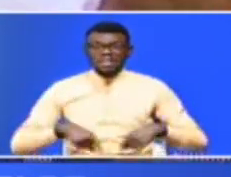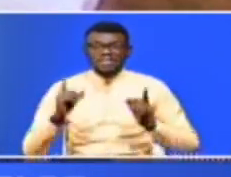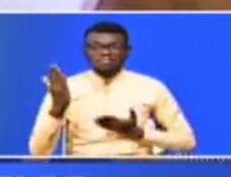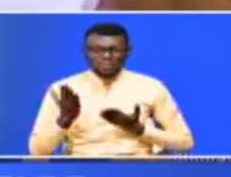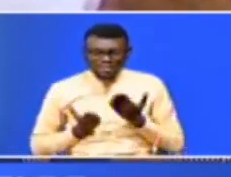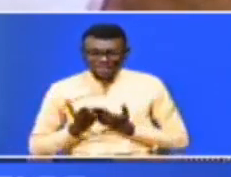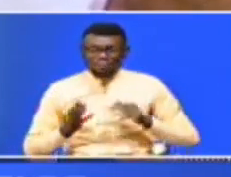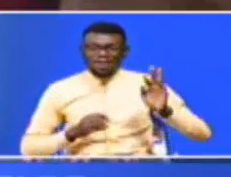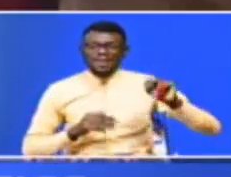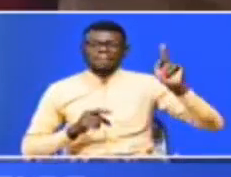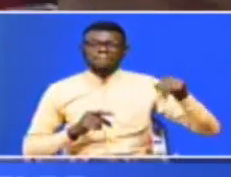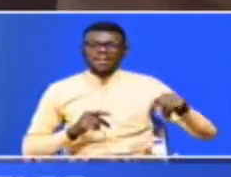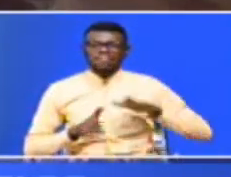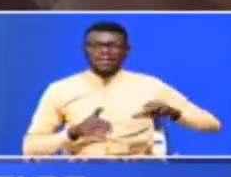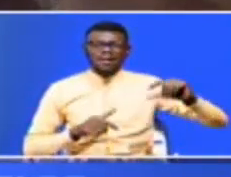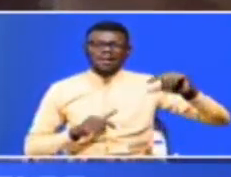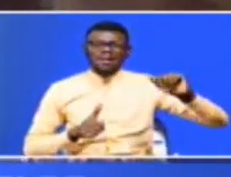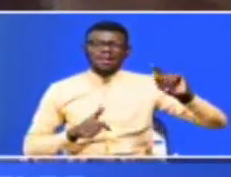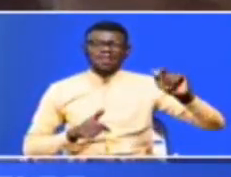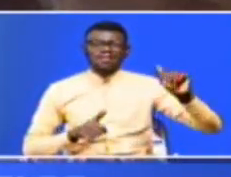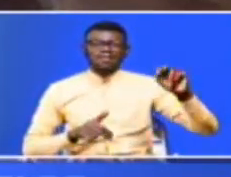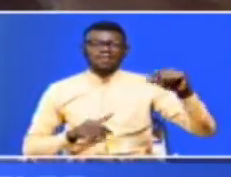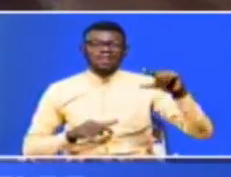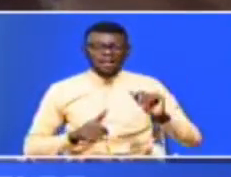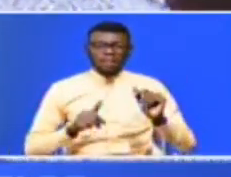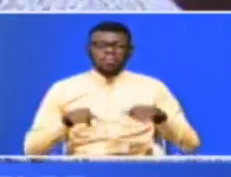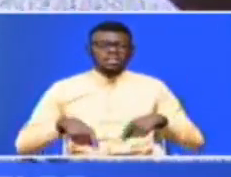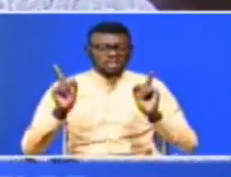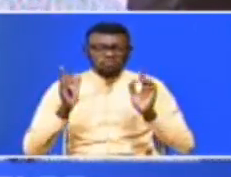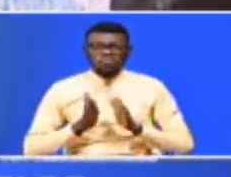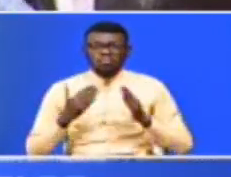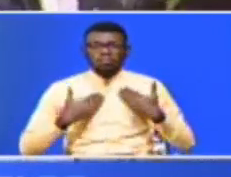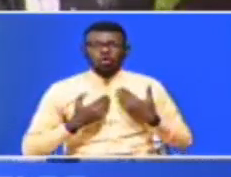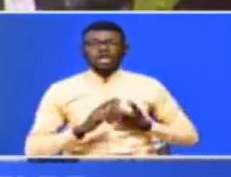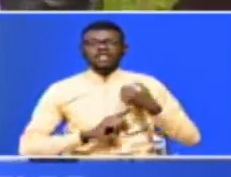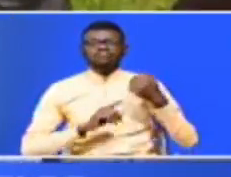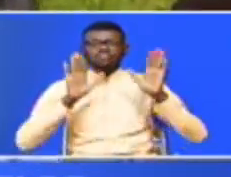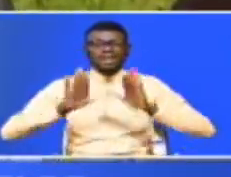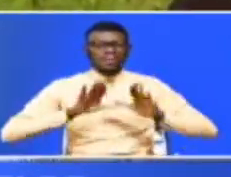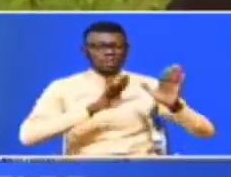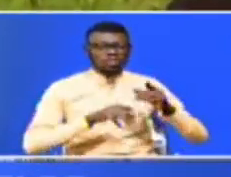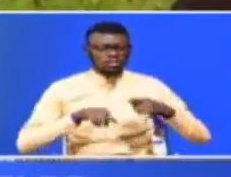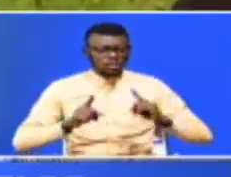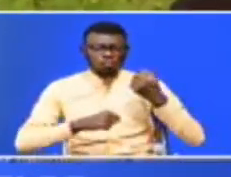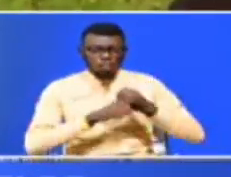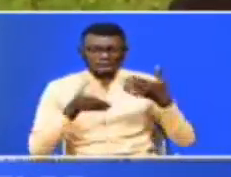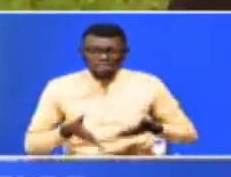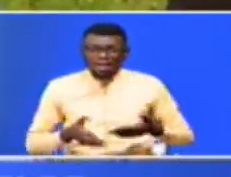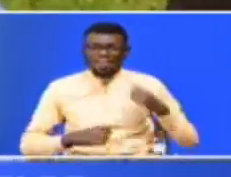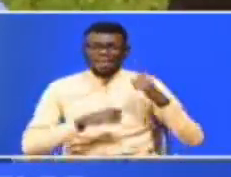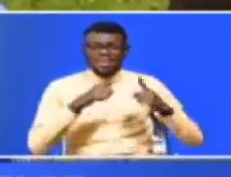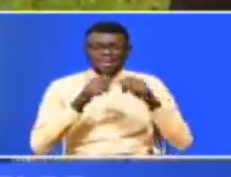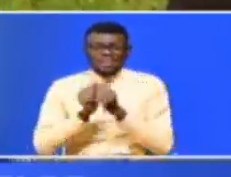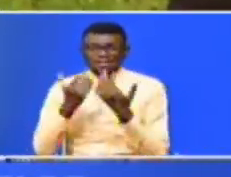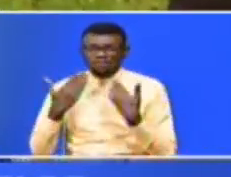as the MP for Gatanga, it is here where his ambitions would be catapulted. Ulifanya kazi hapa Gatanga miaka kumi.